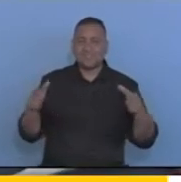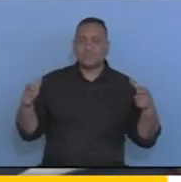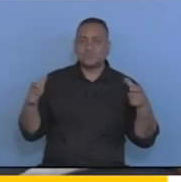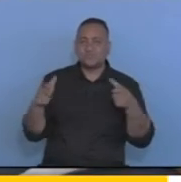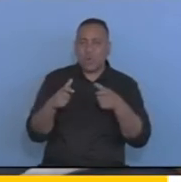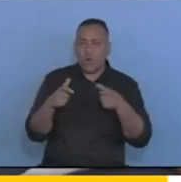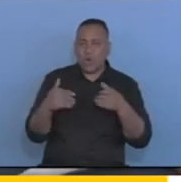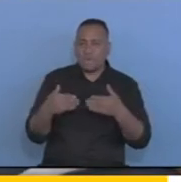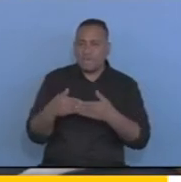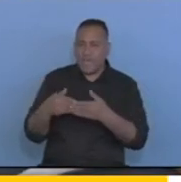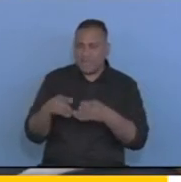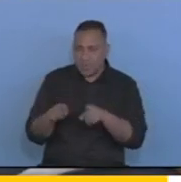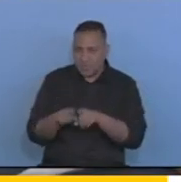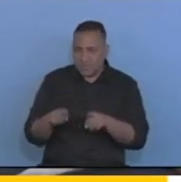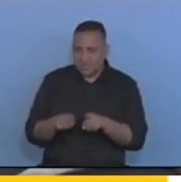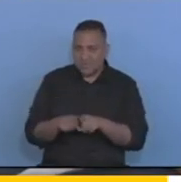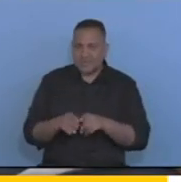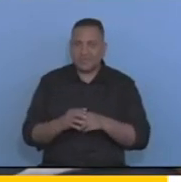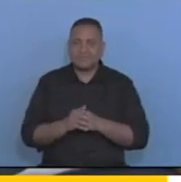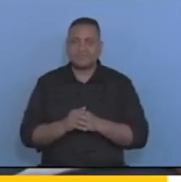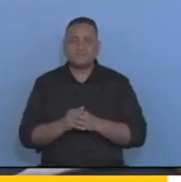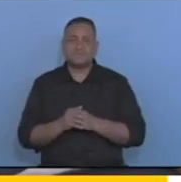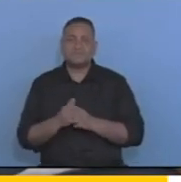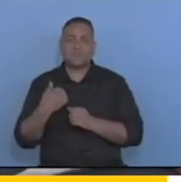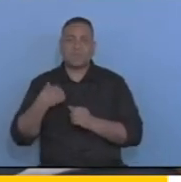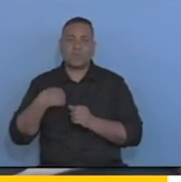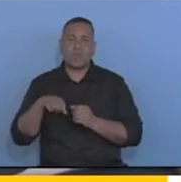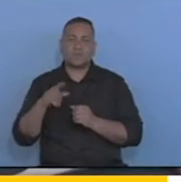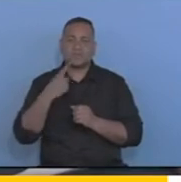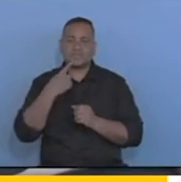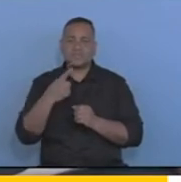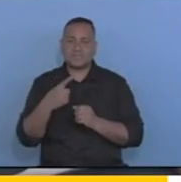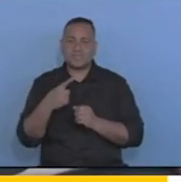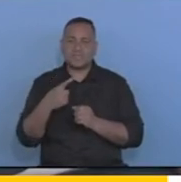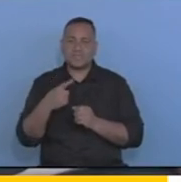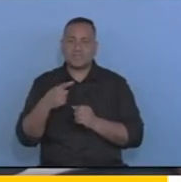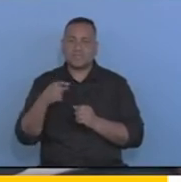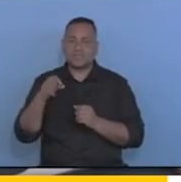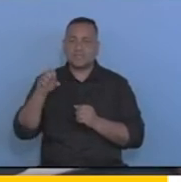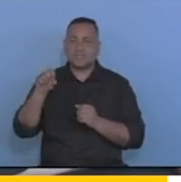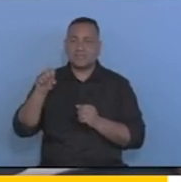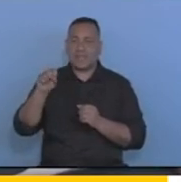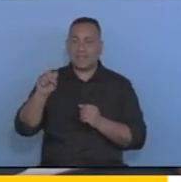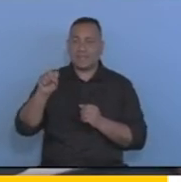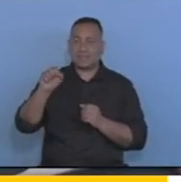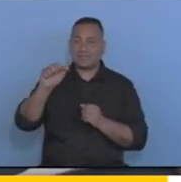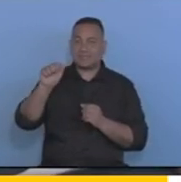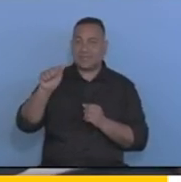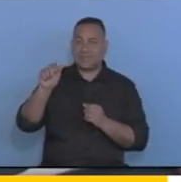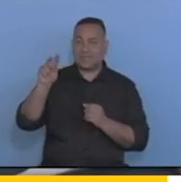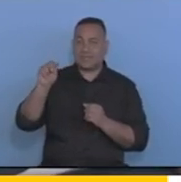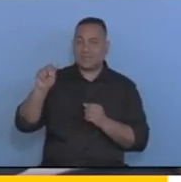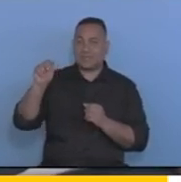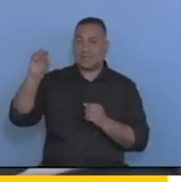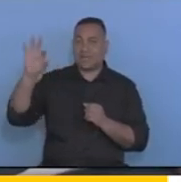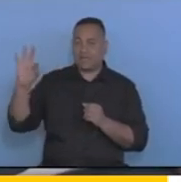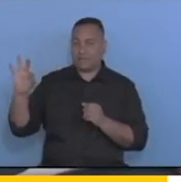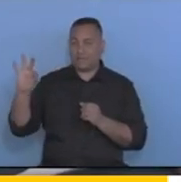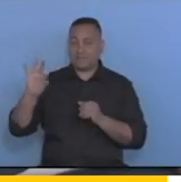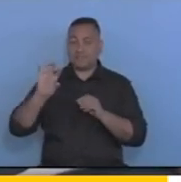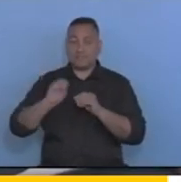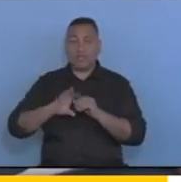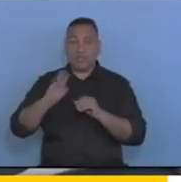also, I'd really like to say, the SANDF was also mentioned. Yeah. So currently we have a